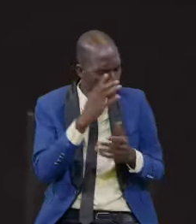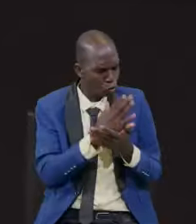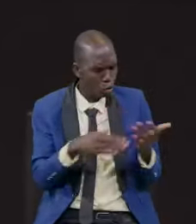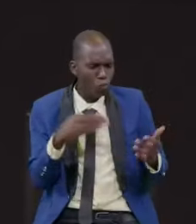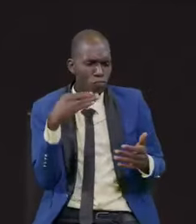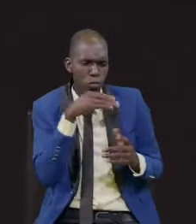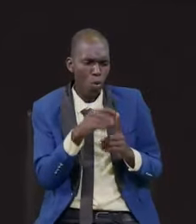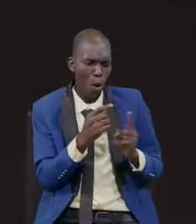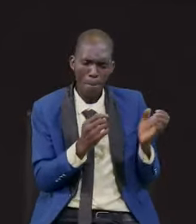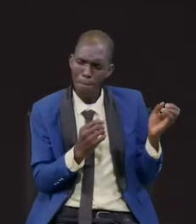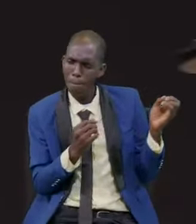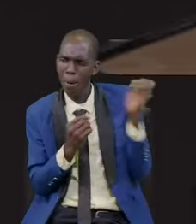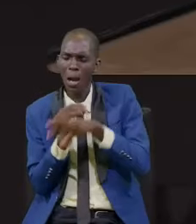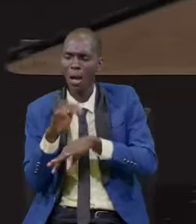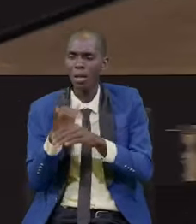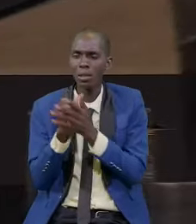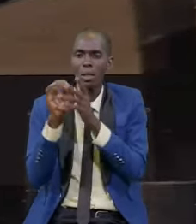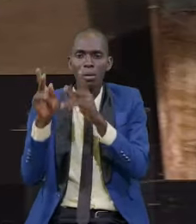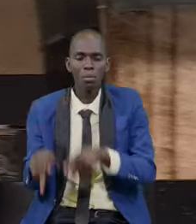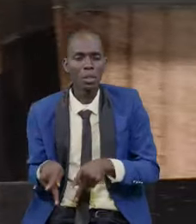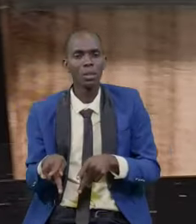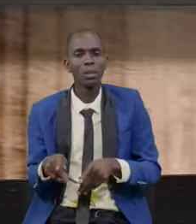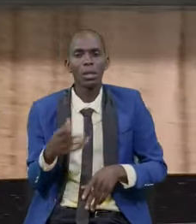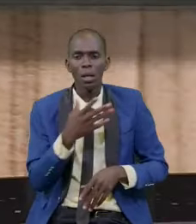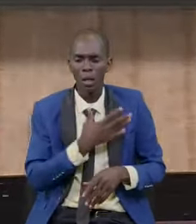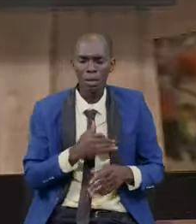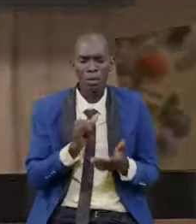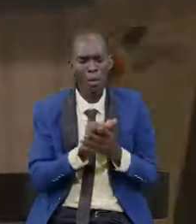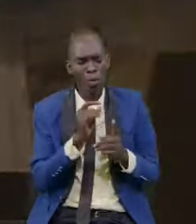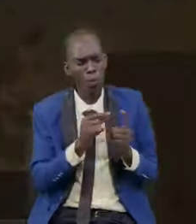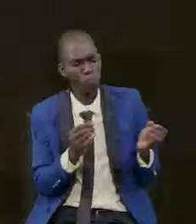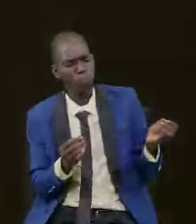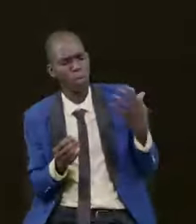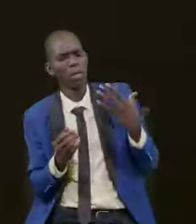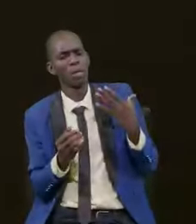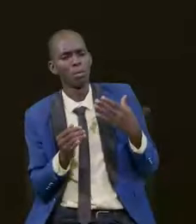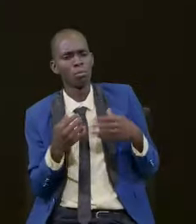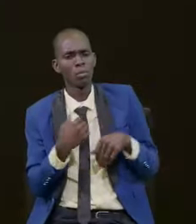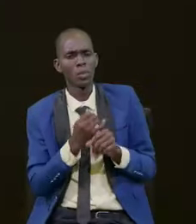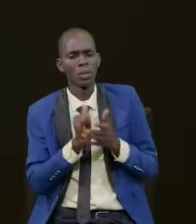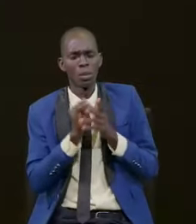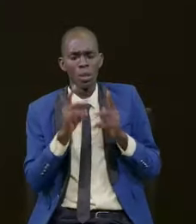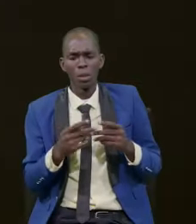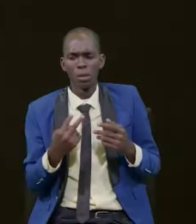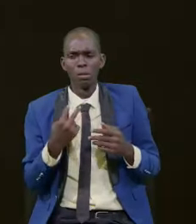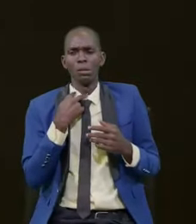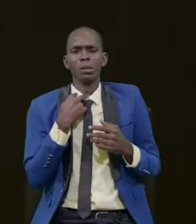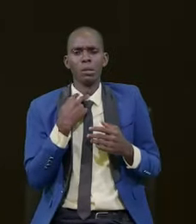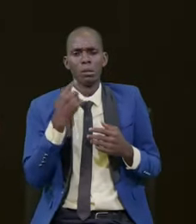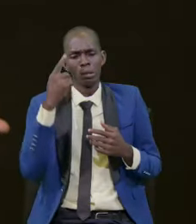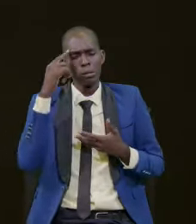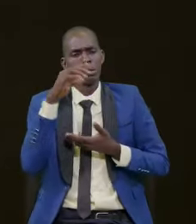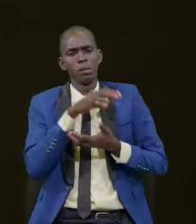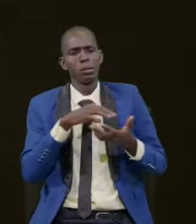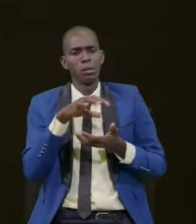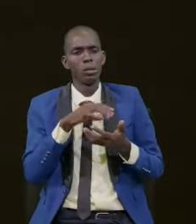him something that will jolt him. And then it says, you make the righteous